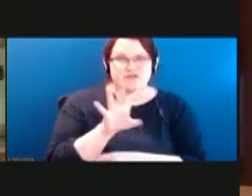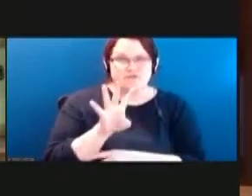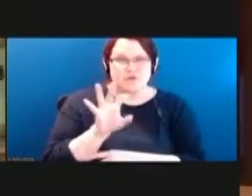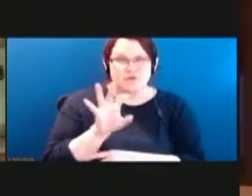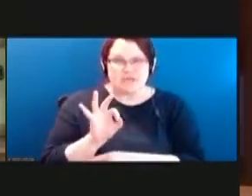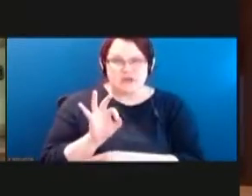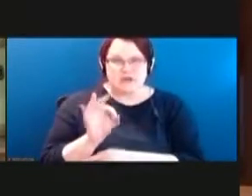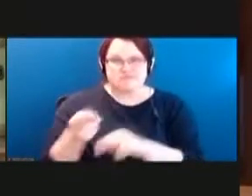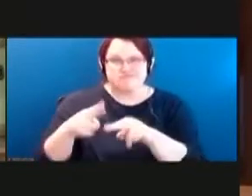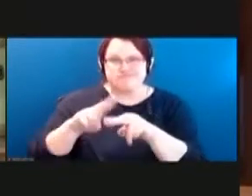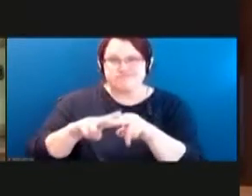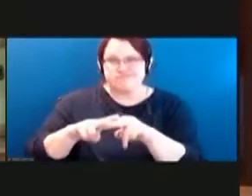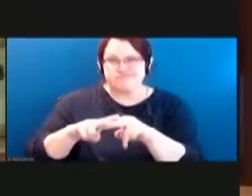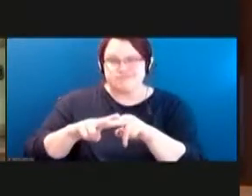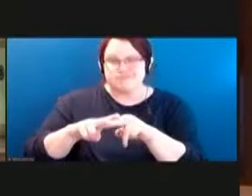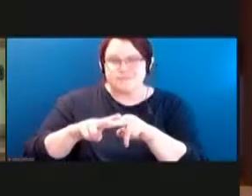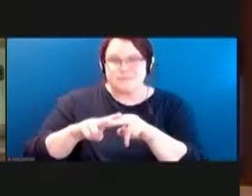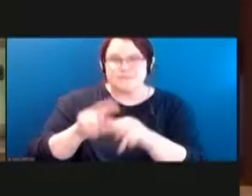to